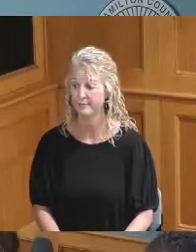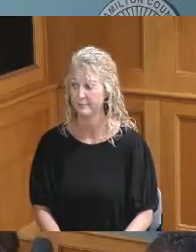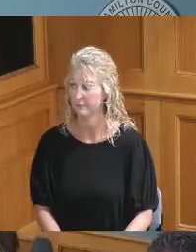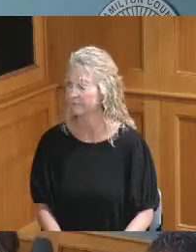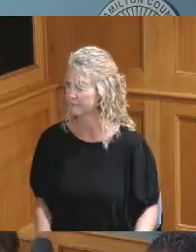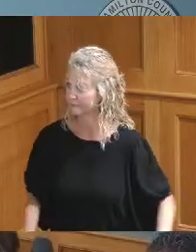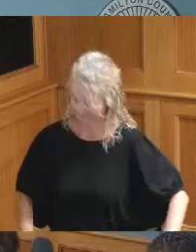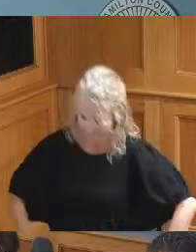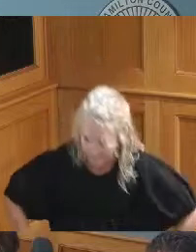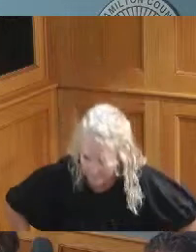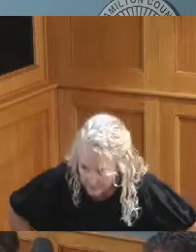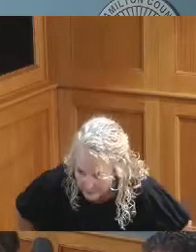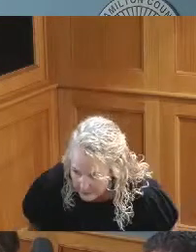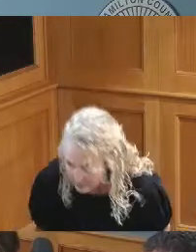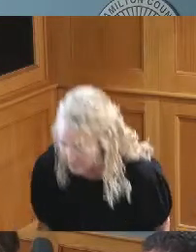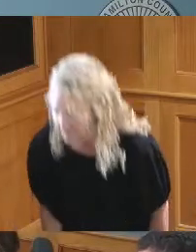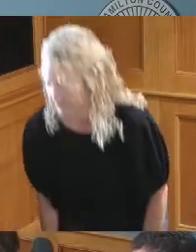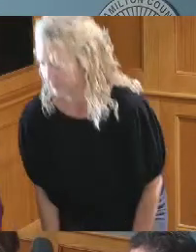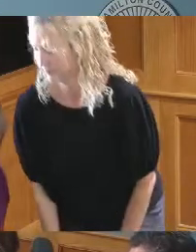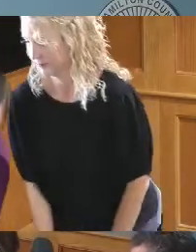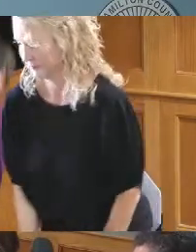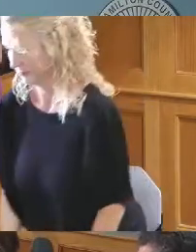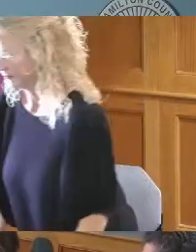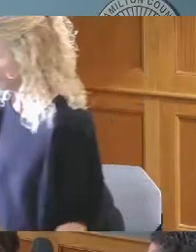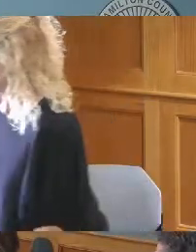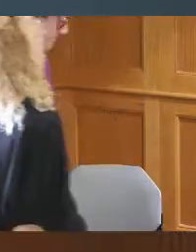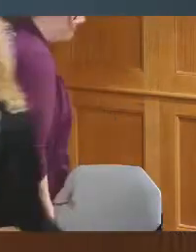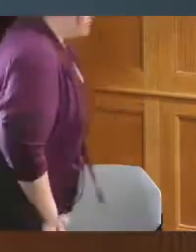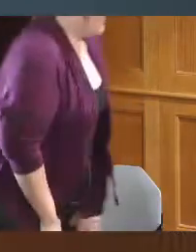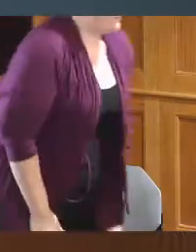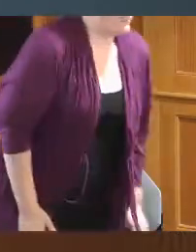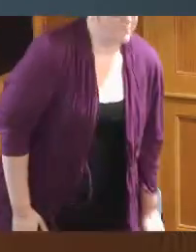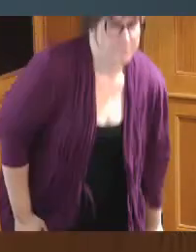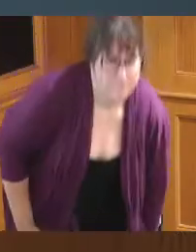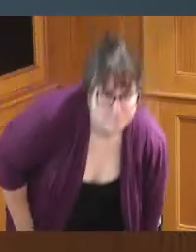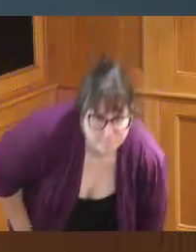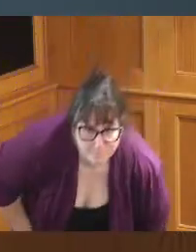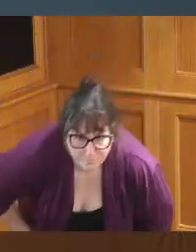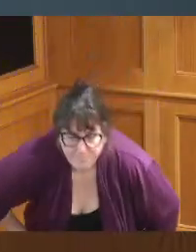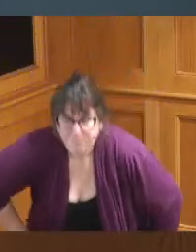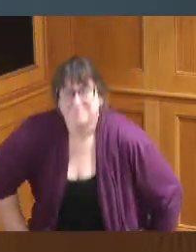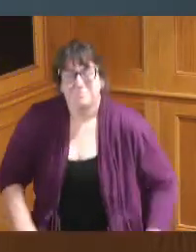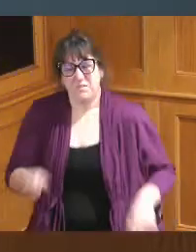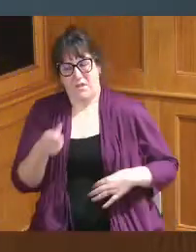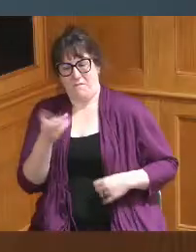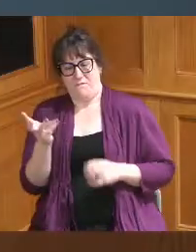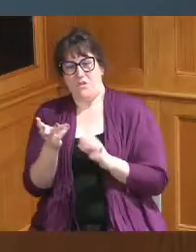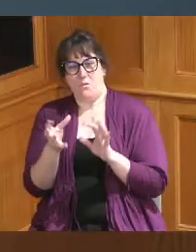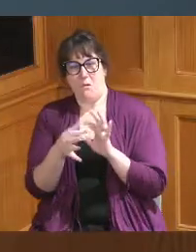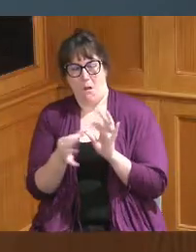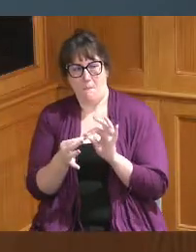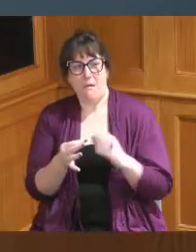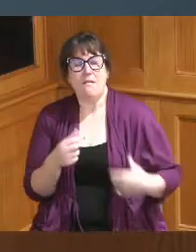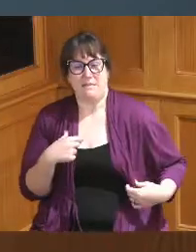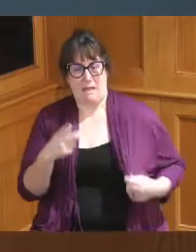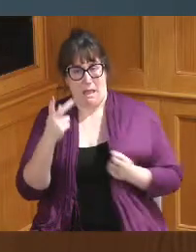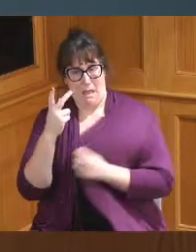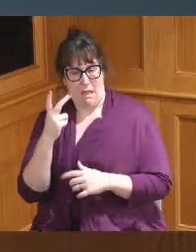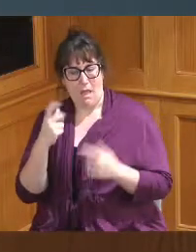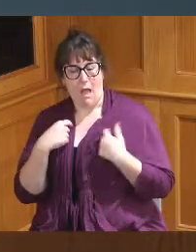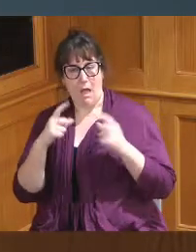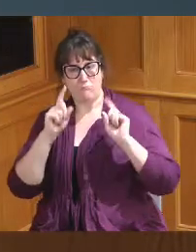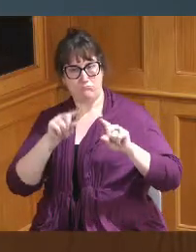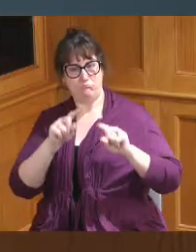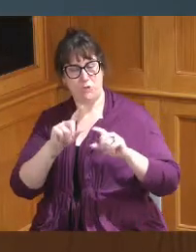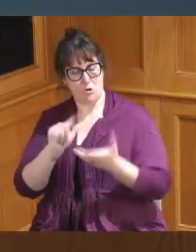here. I just have a couple comments. I've had the pleasure of going to some of the graduation ceremonies and see the transformation in